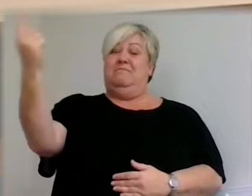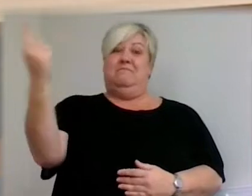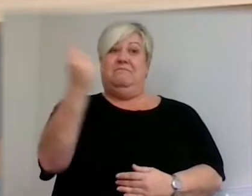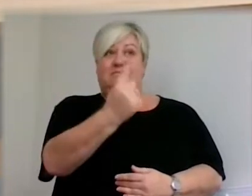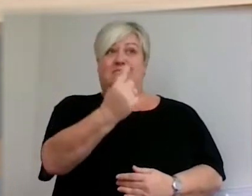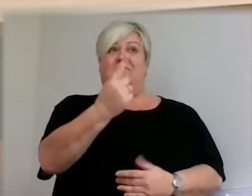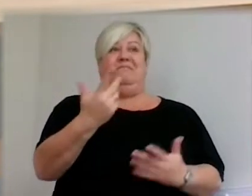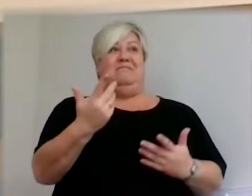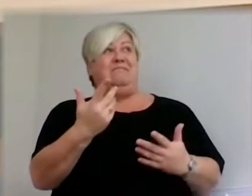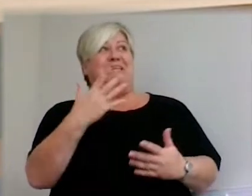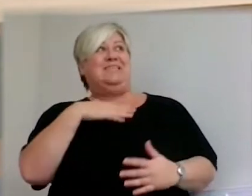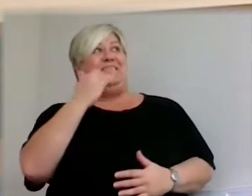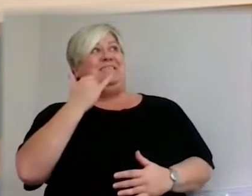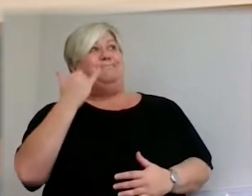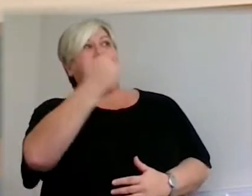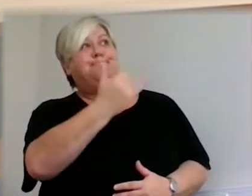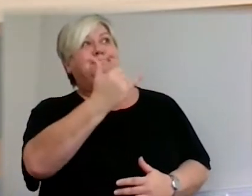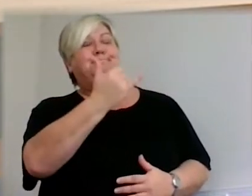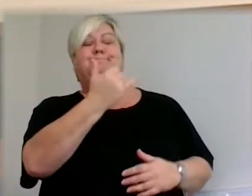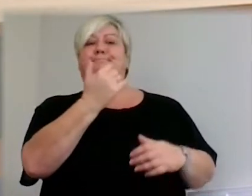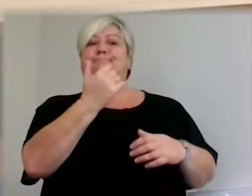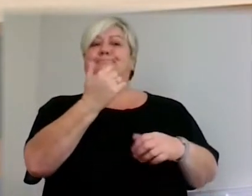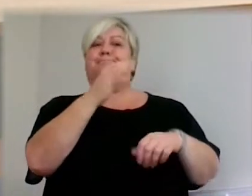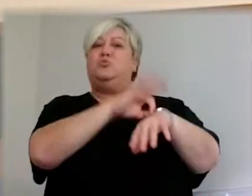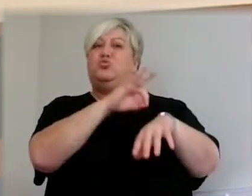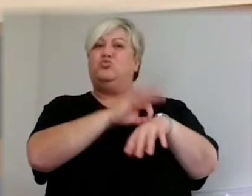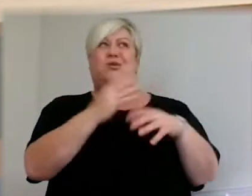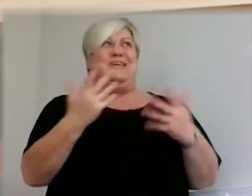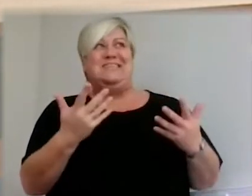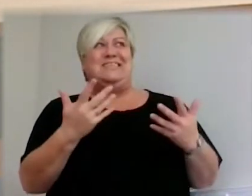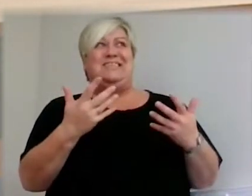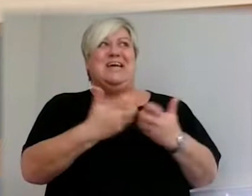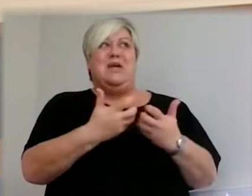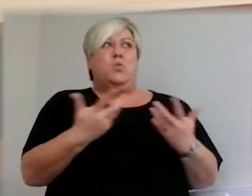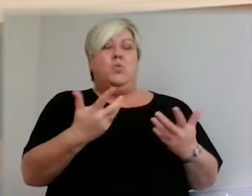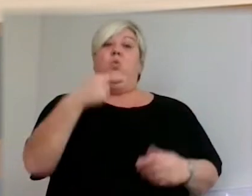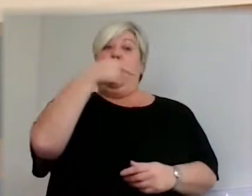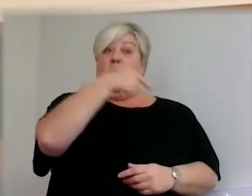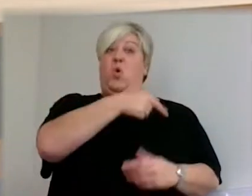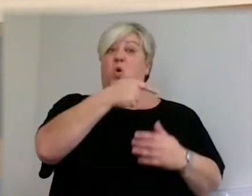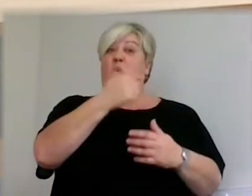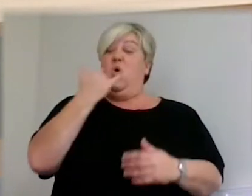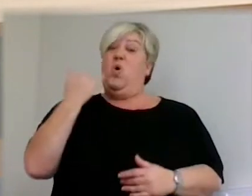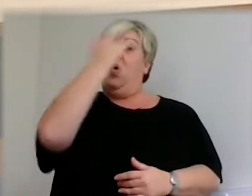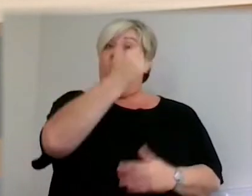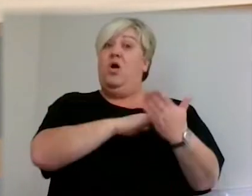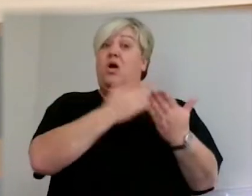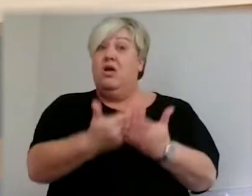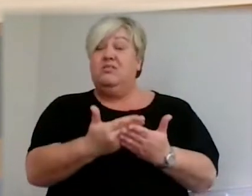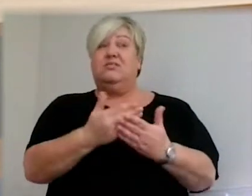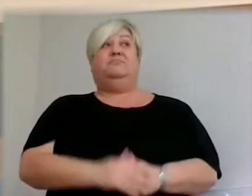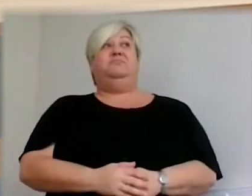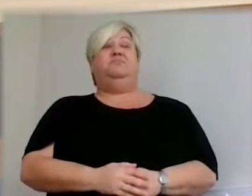make an appointment to see the GP, for instance. Therefore, I am there to make that phone call on their behalf. I'm